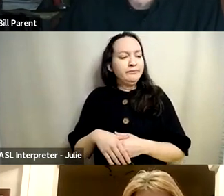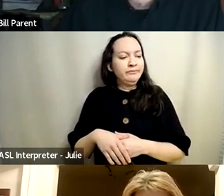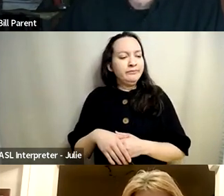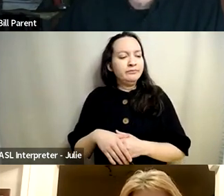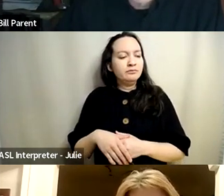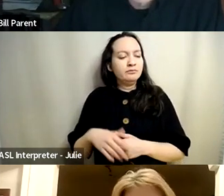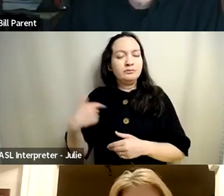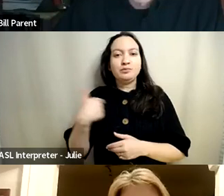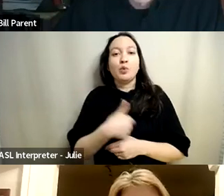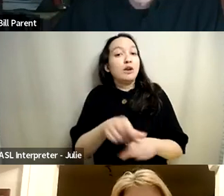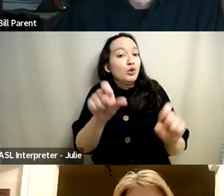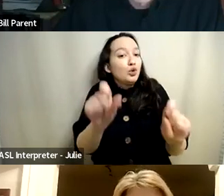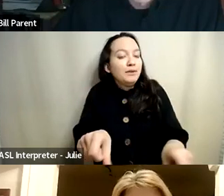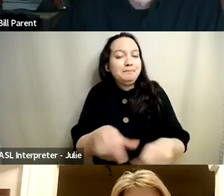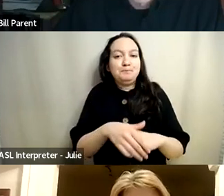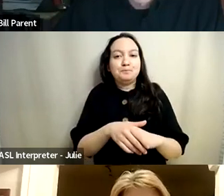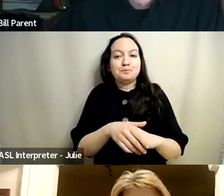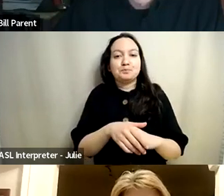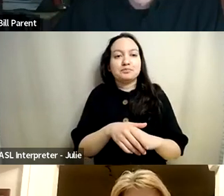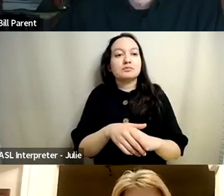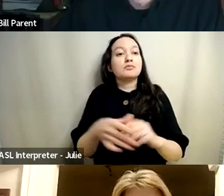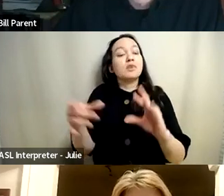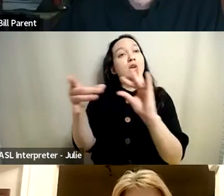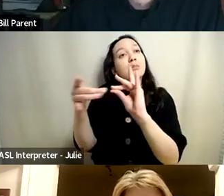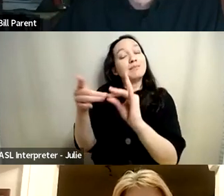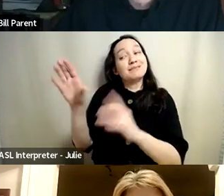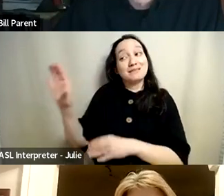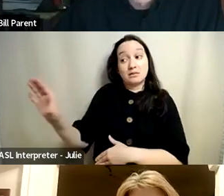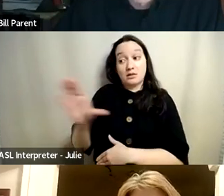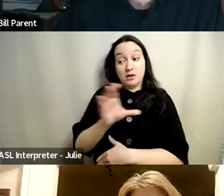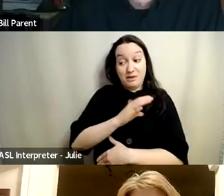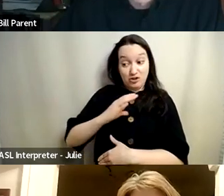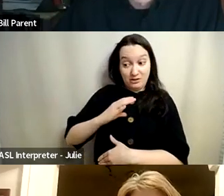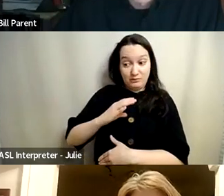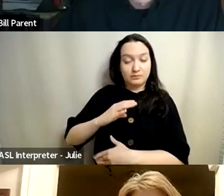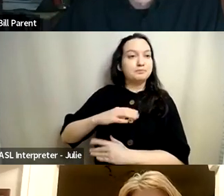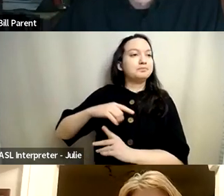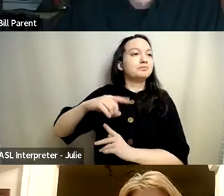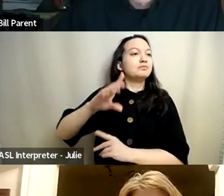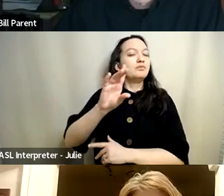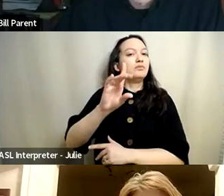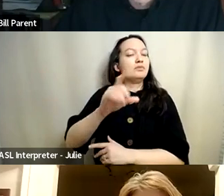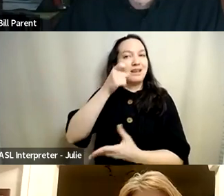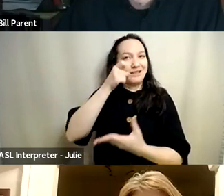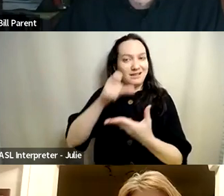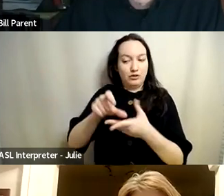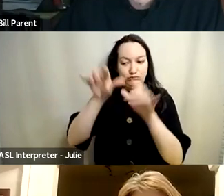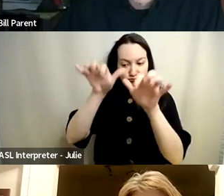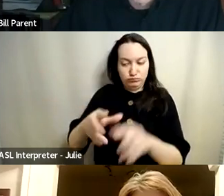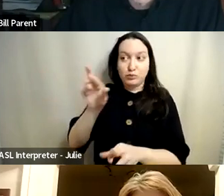What we could do is we can take kind of comments from the commission, draft a letter in